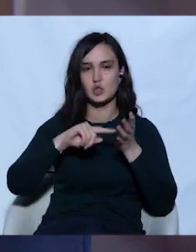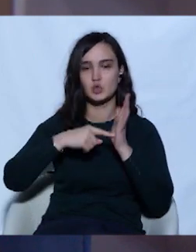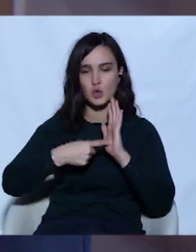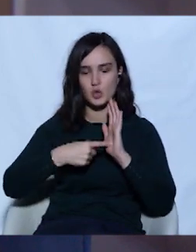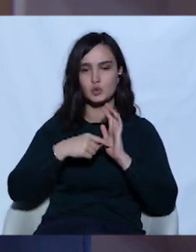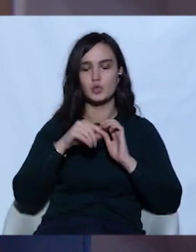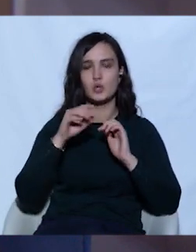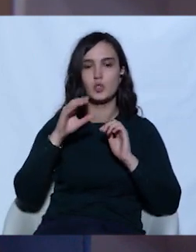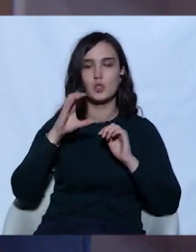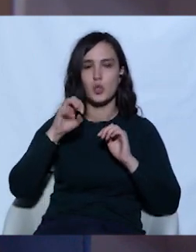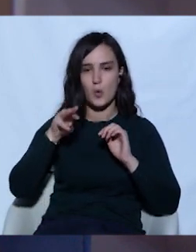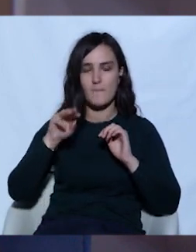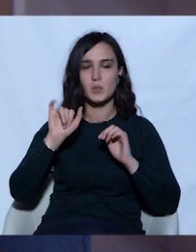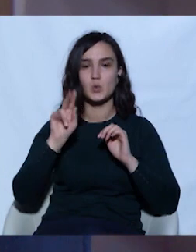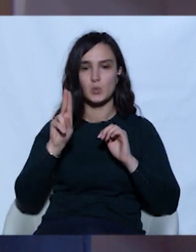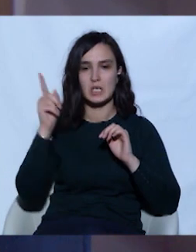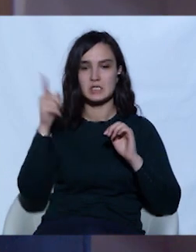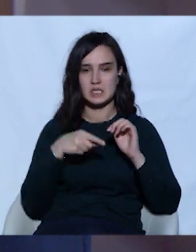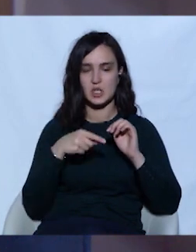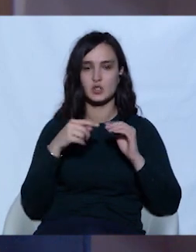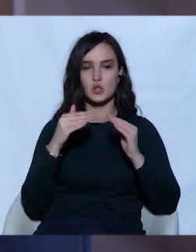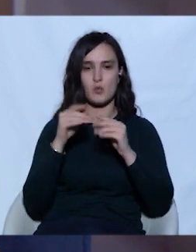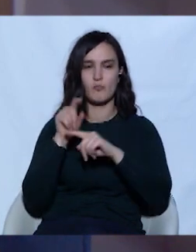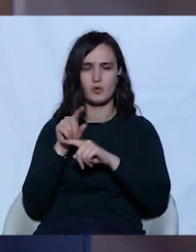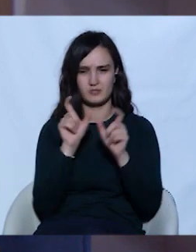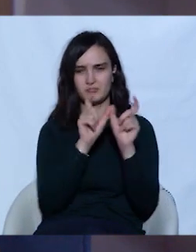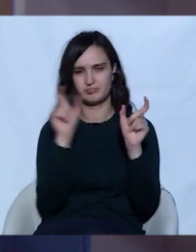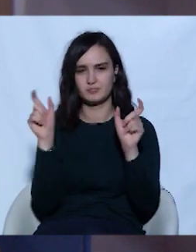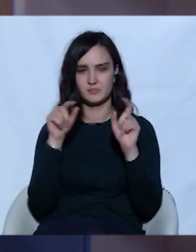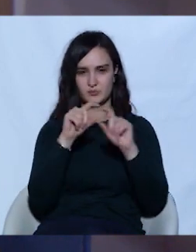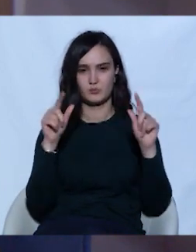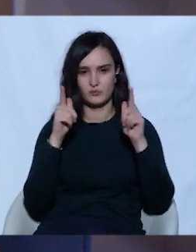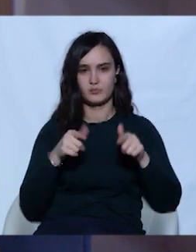englishbookeducation.co.uk/homework. Thank you, of course, for joining us today on our discussion of